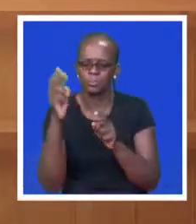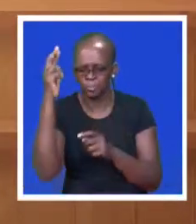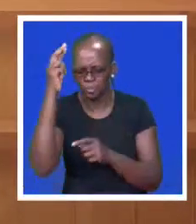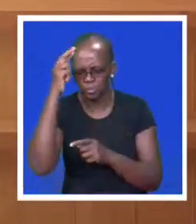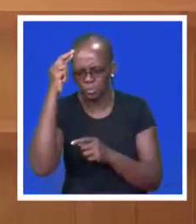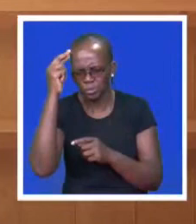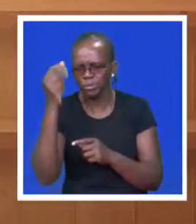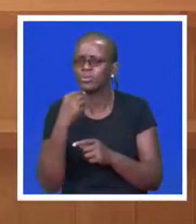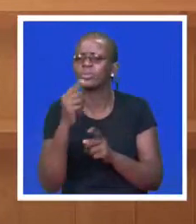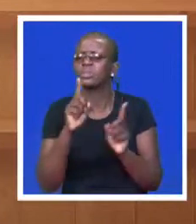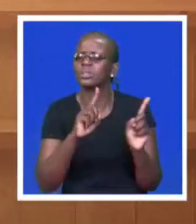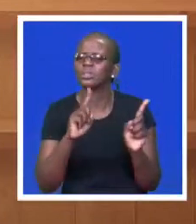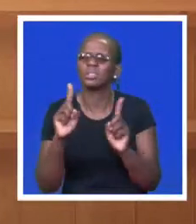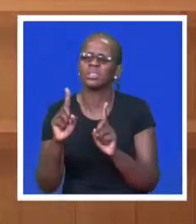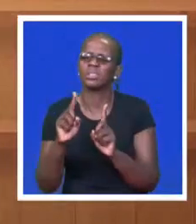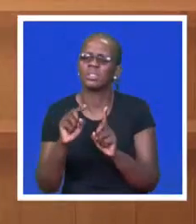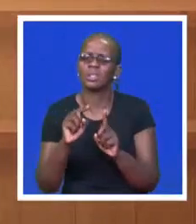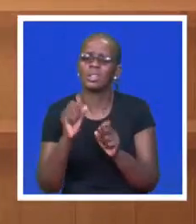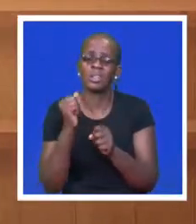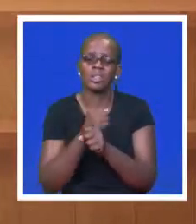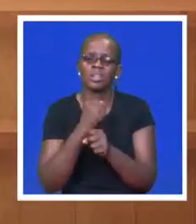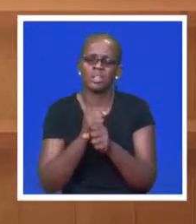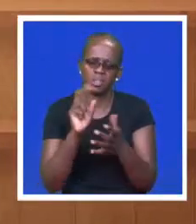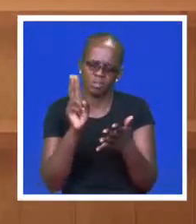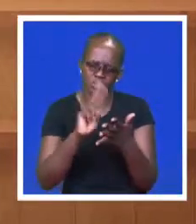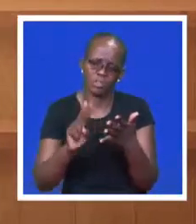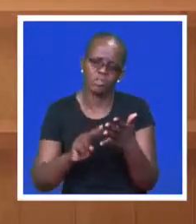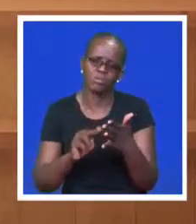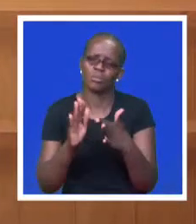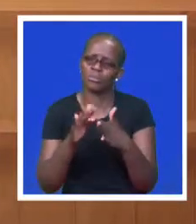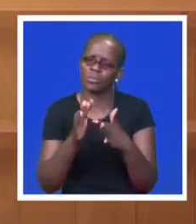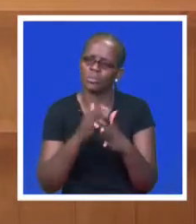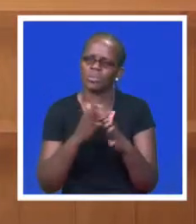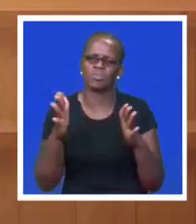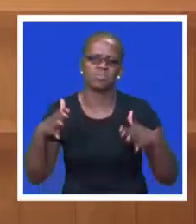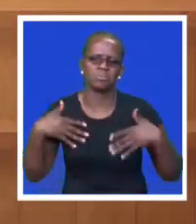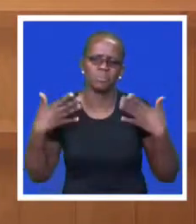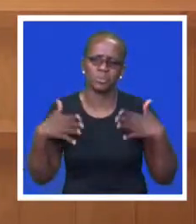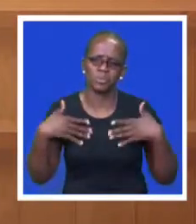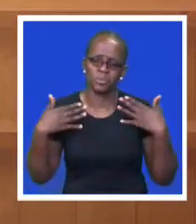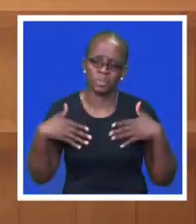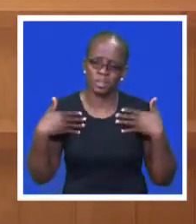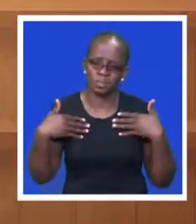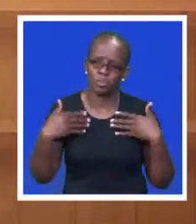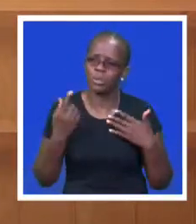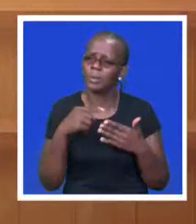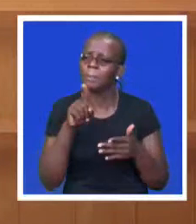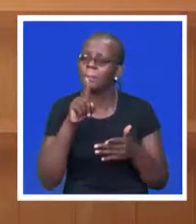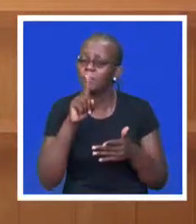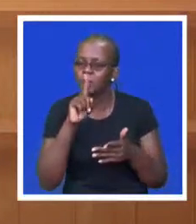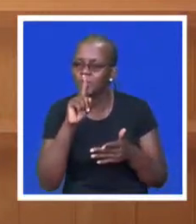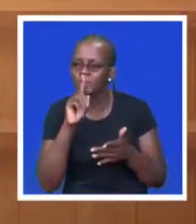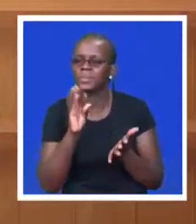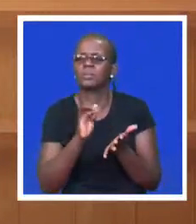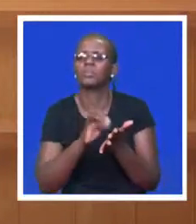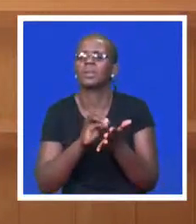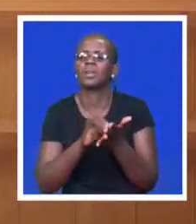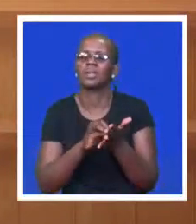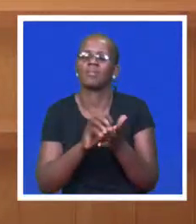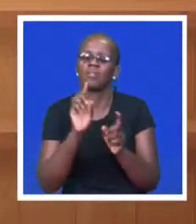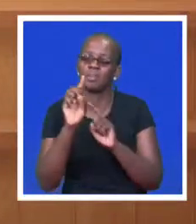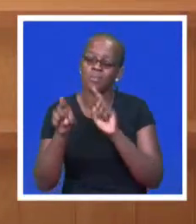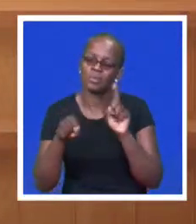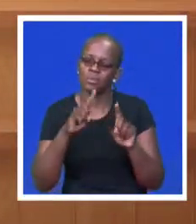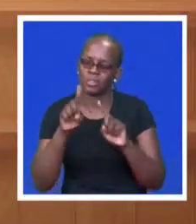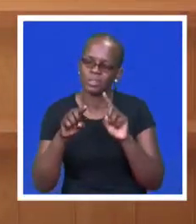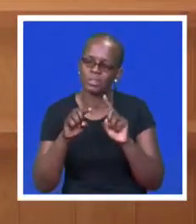a story, and thereafter you are expected to do what? To answer some questions based on the story. Let us move on to question